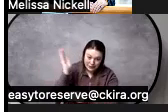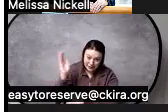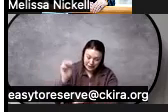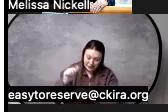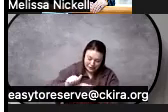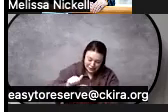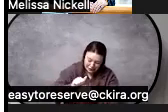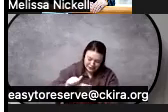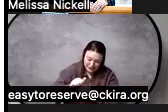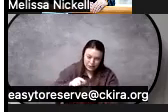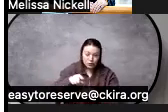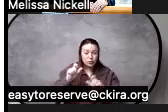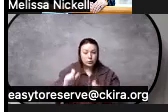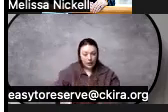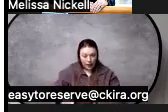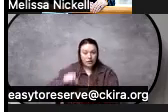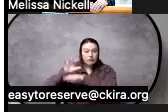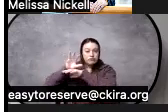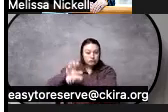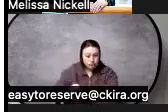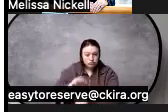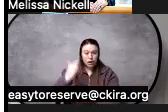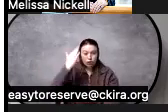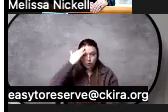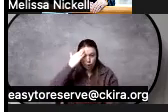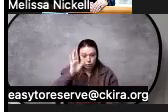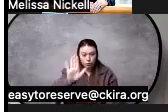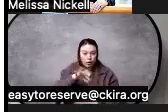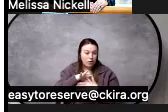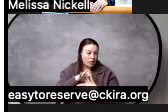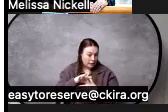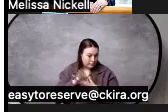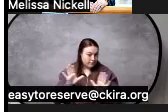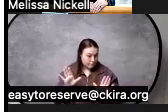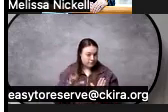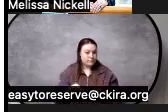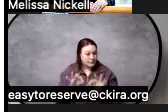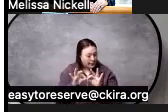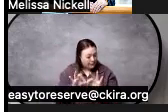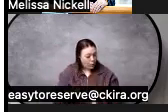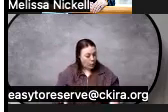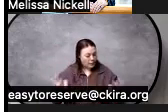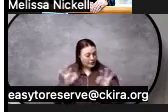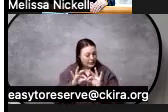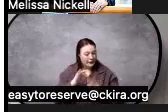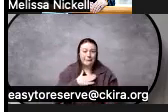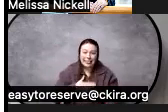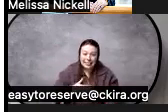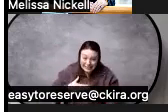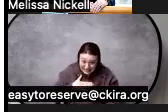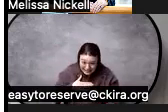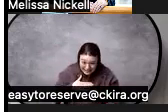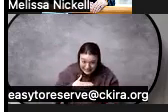times to become familiar with the content and the delivery. This is my last time because it's important. Please practice your